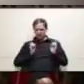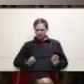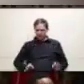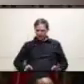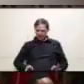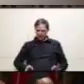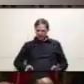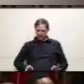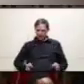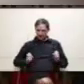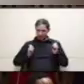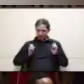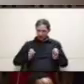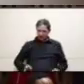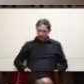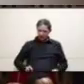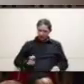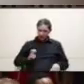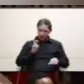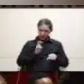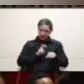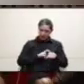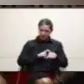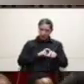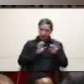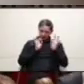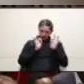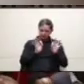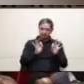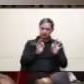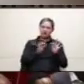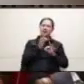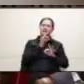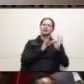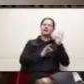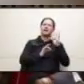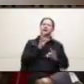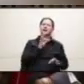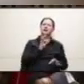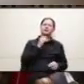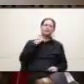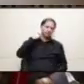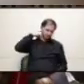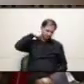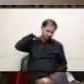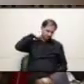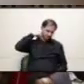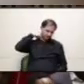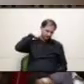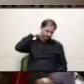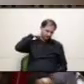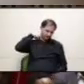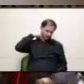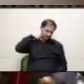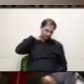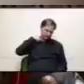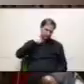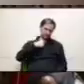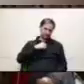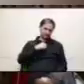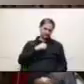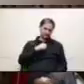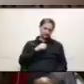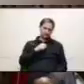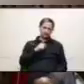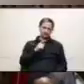it official now, we need an official definition of what you're saying. Now, thanks, Honorable Chair. Maybe I will ask the